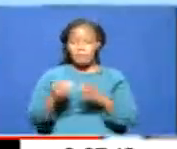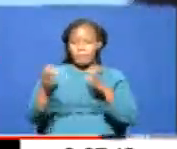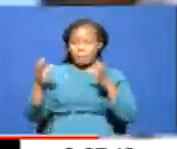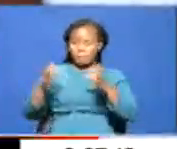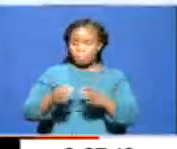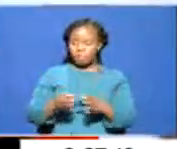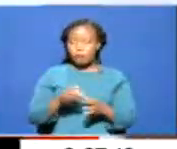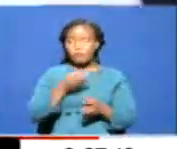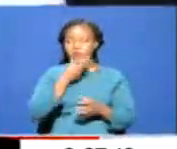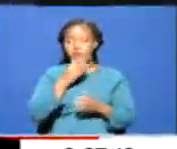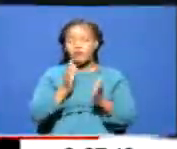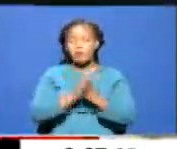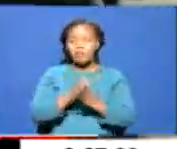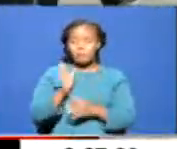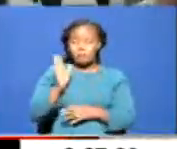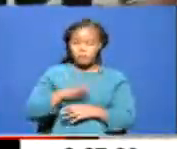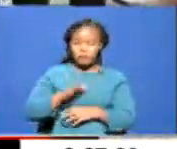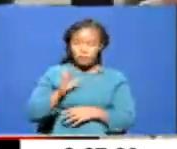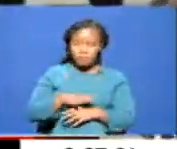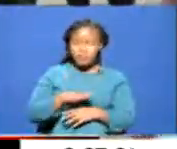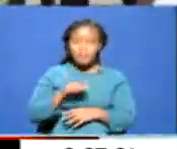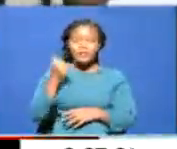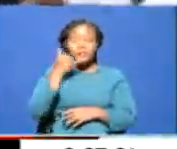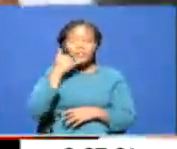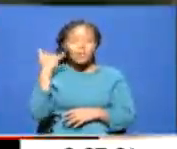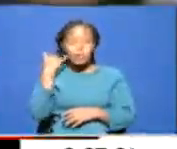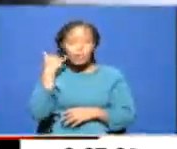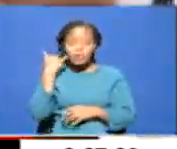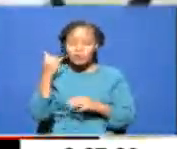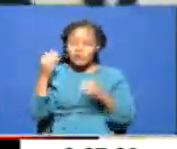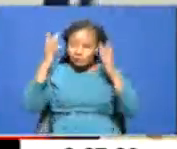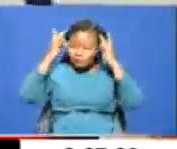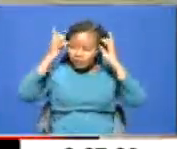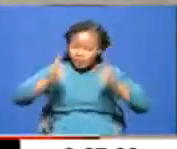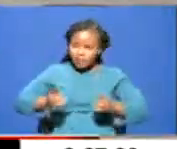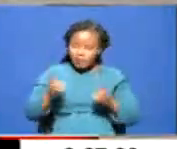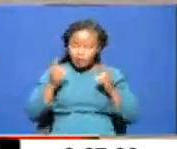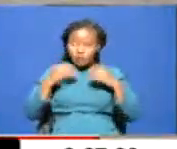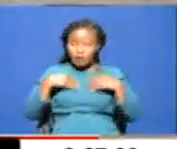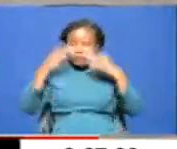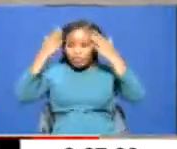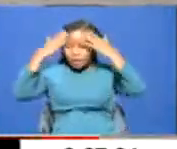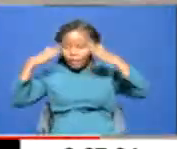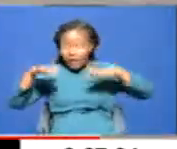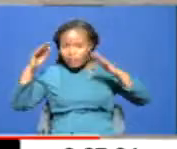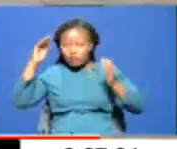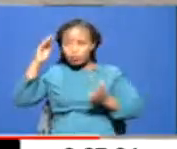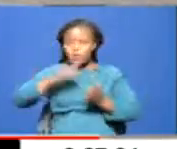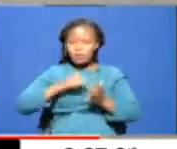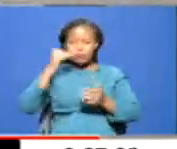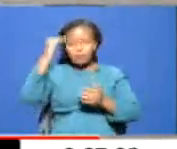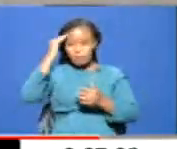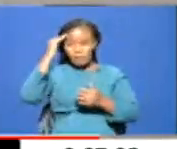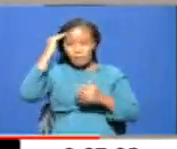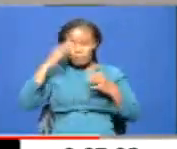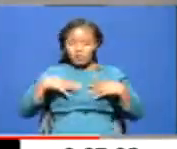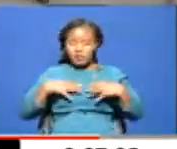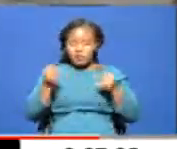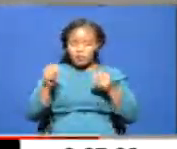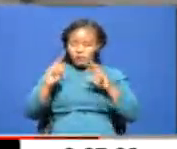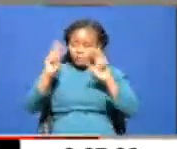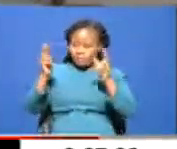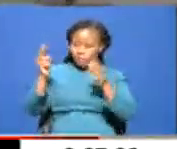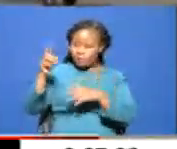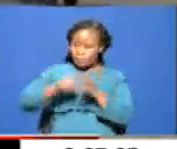women in Nakuru have taken it up upon themselves to reduce cases of mental health in the region through the It's Okay Not to Be Okay